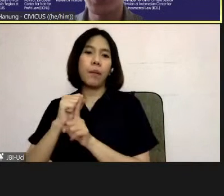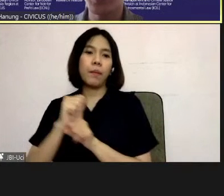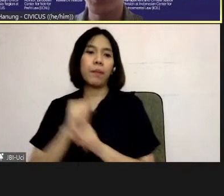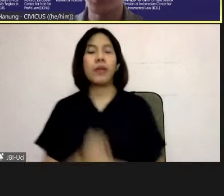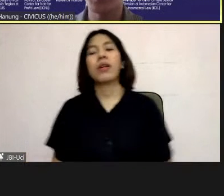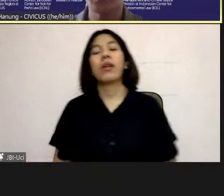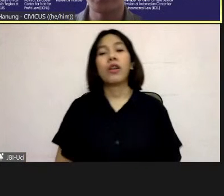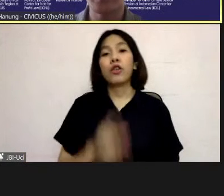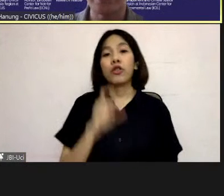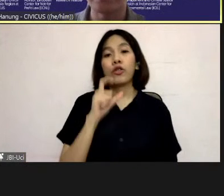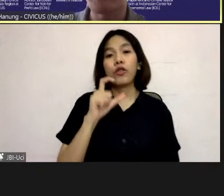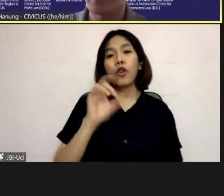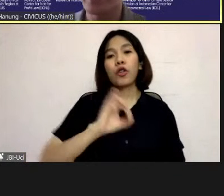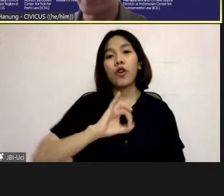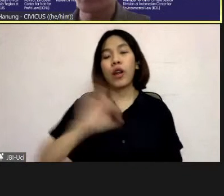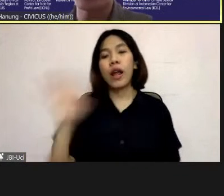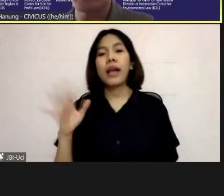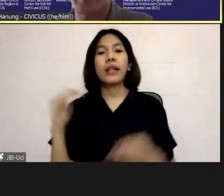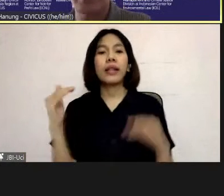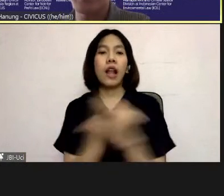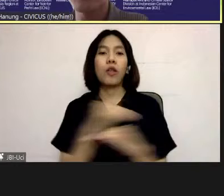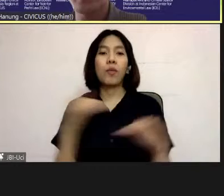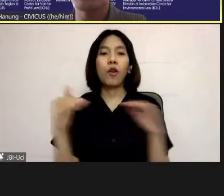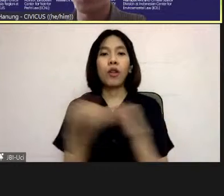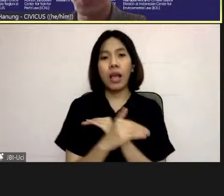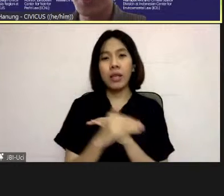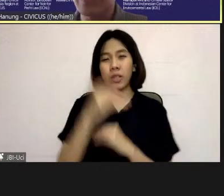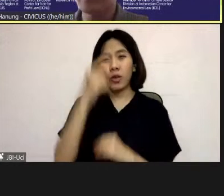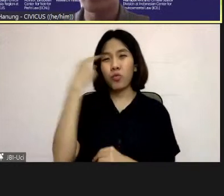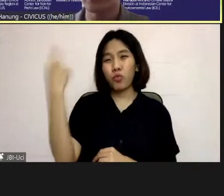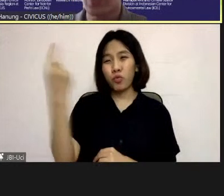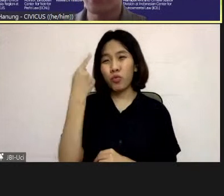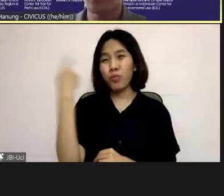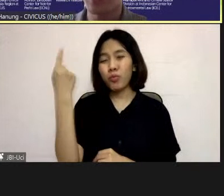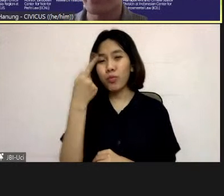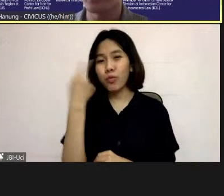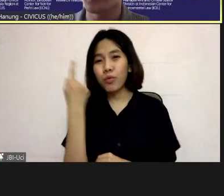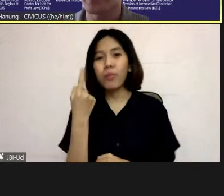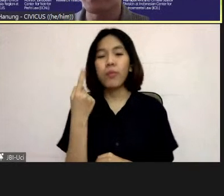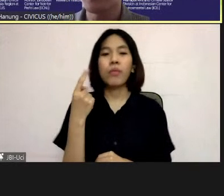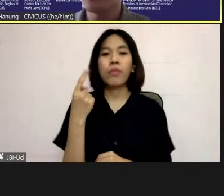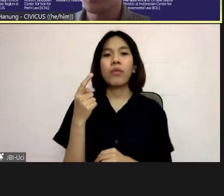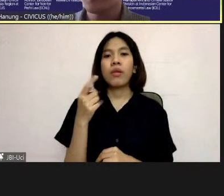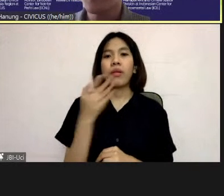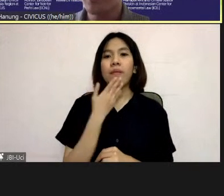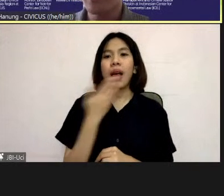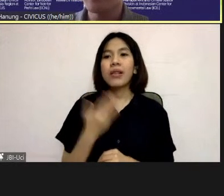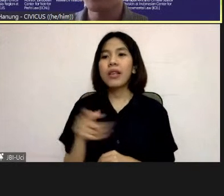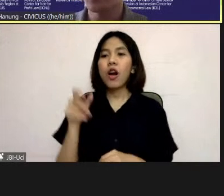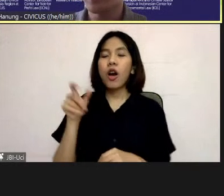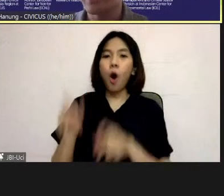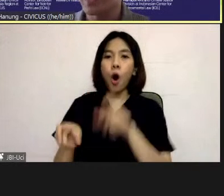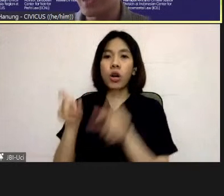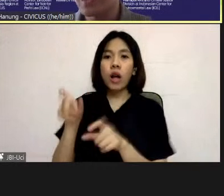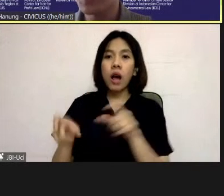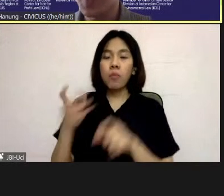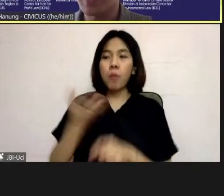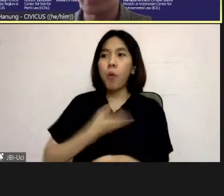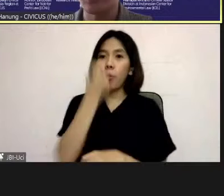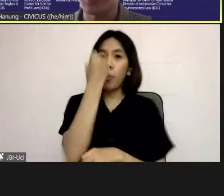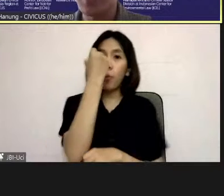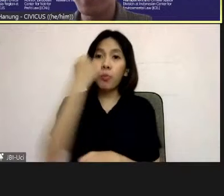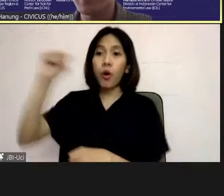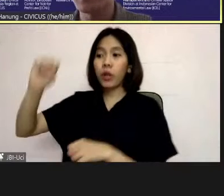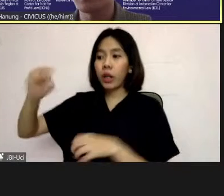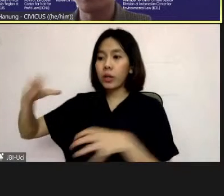to undermine the right to protest, and internet shutdown and throttling during protests, such as in India, Sri